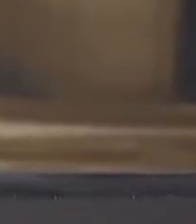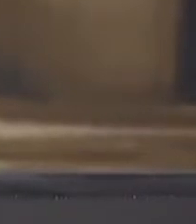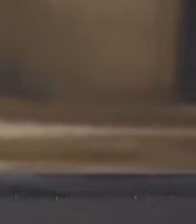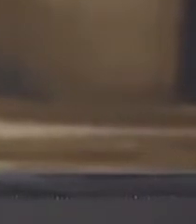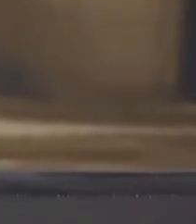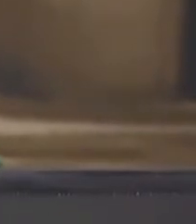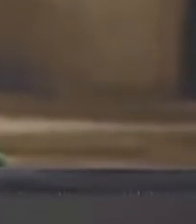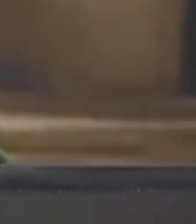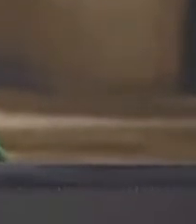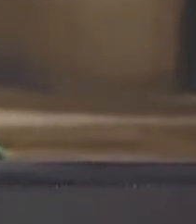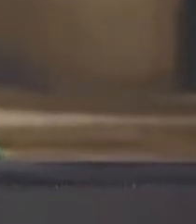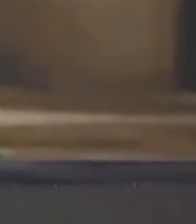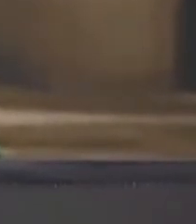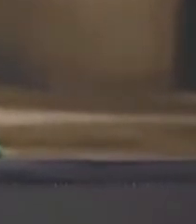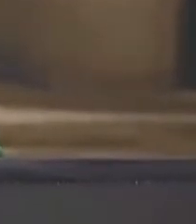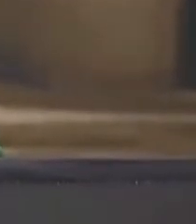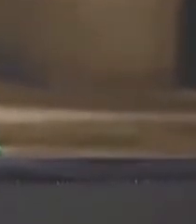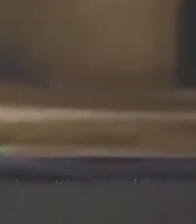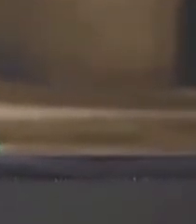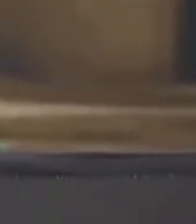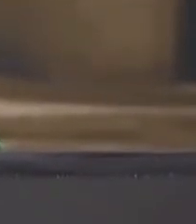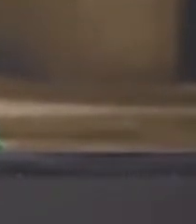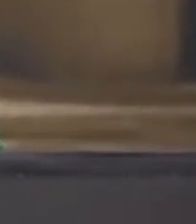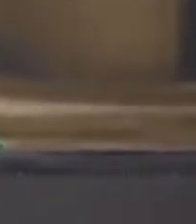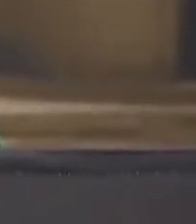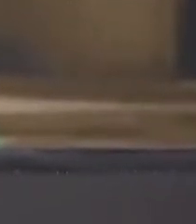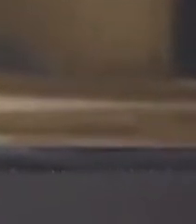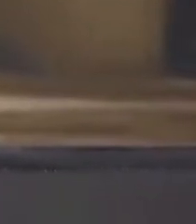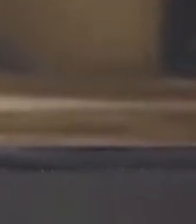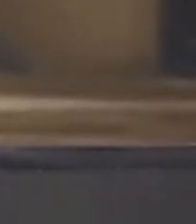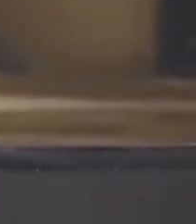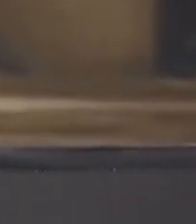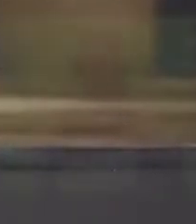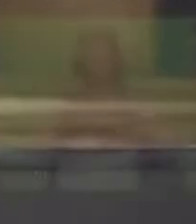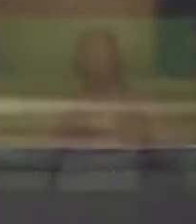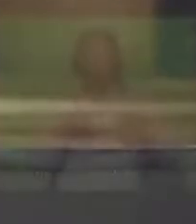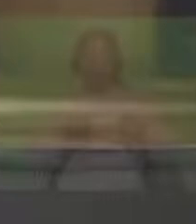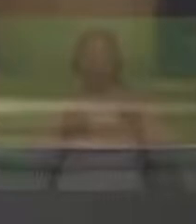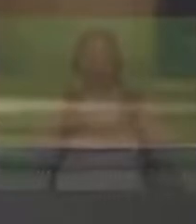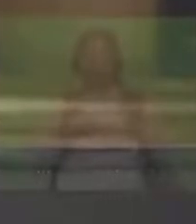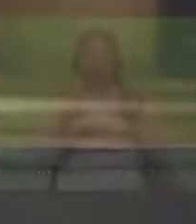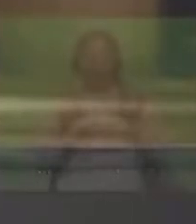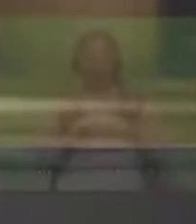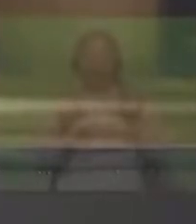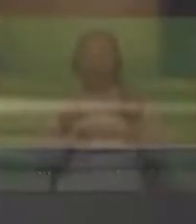we will resume our proceedings.